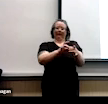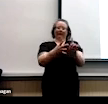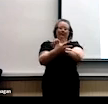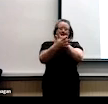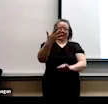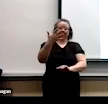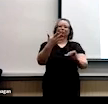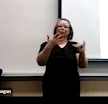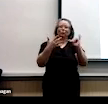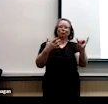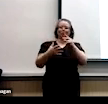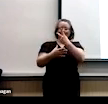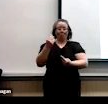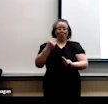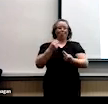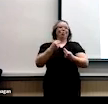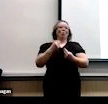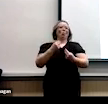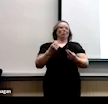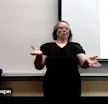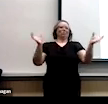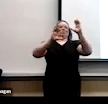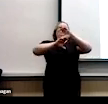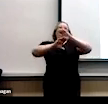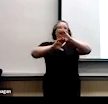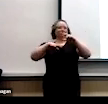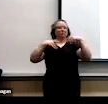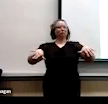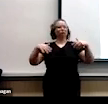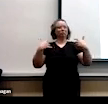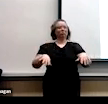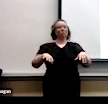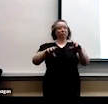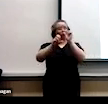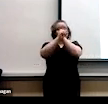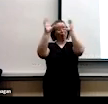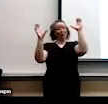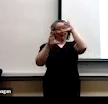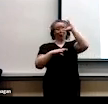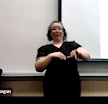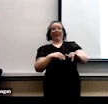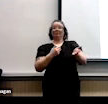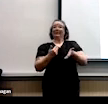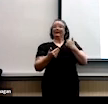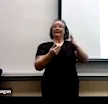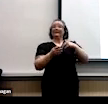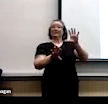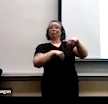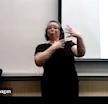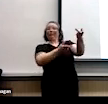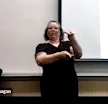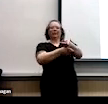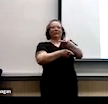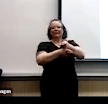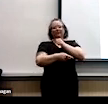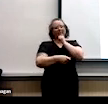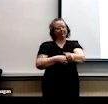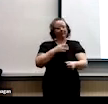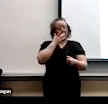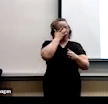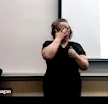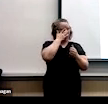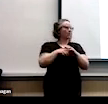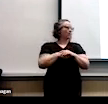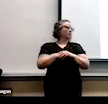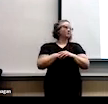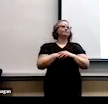So that all sounds great, but that obviously does not make it easy. So we're going to talk about why it's hard. So there's lots of barriers to